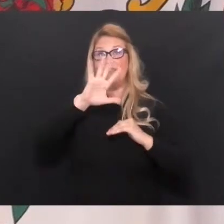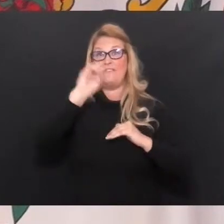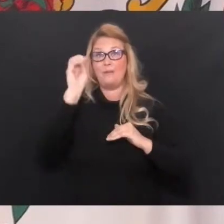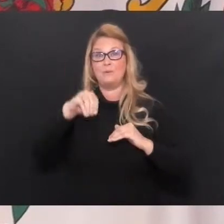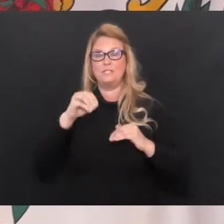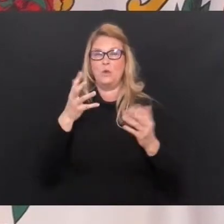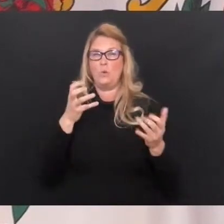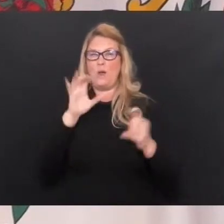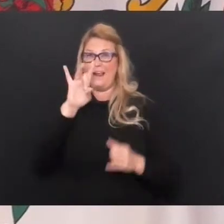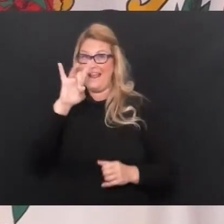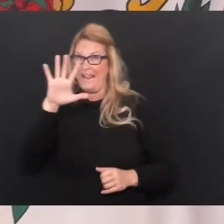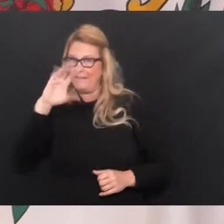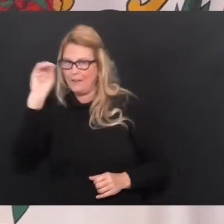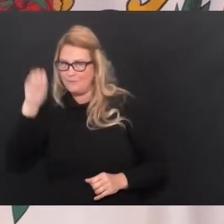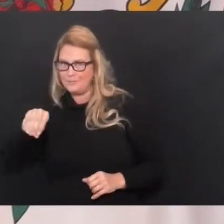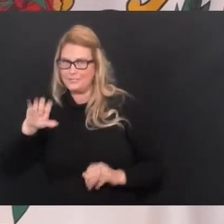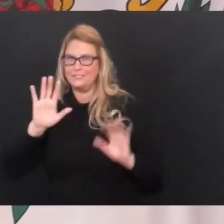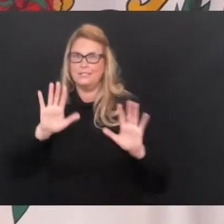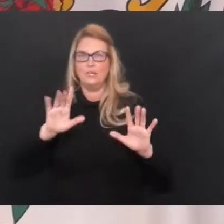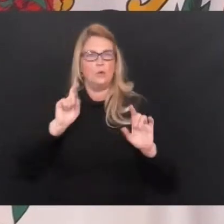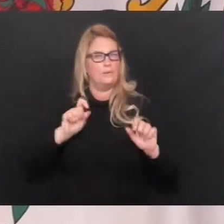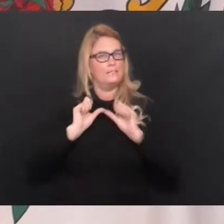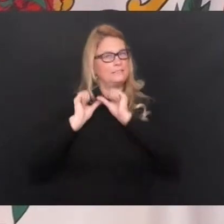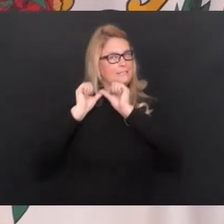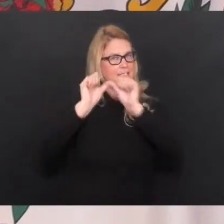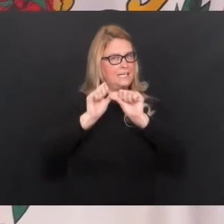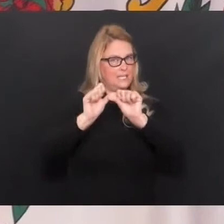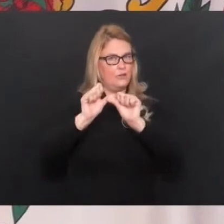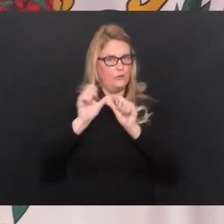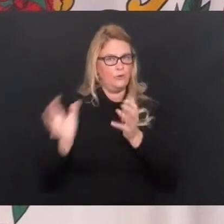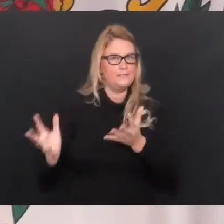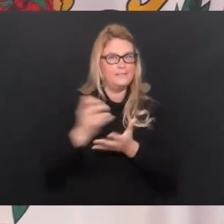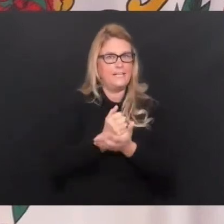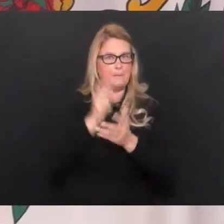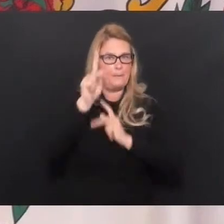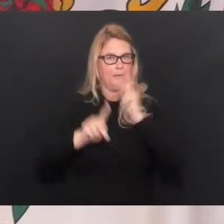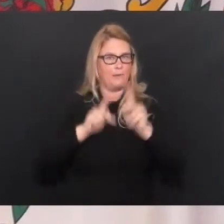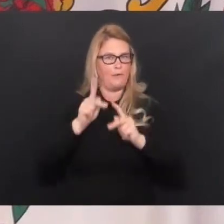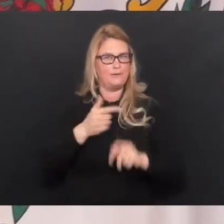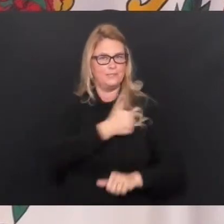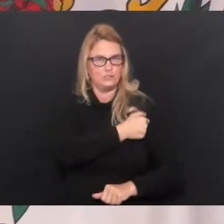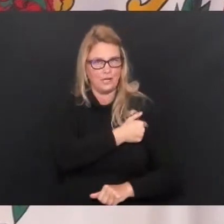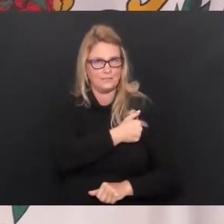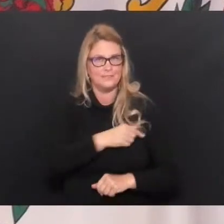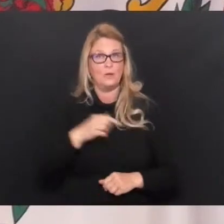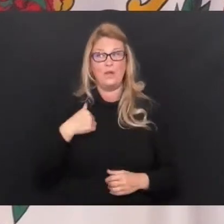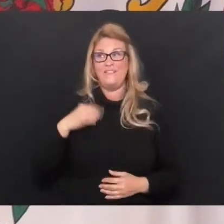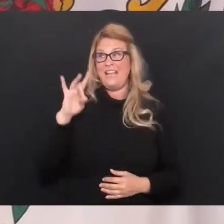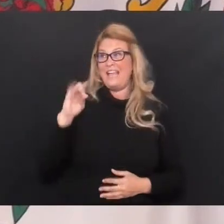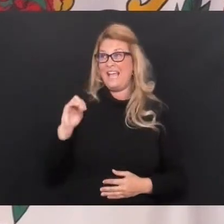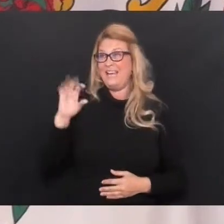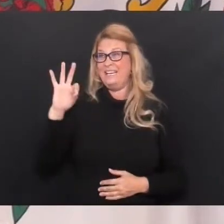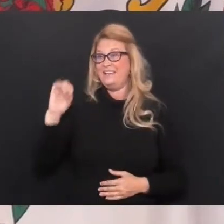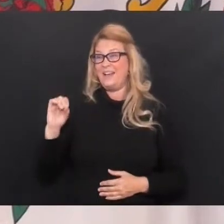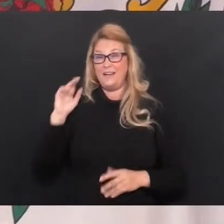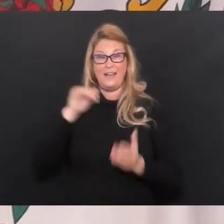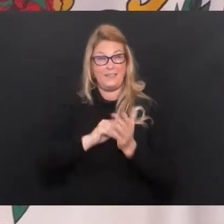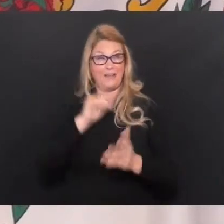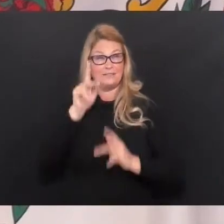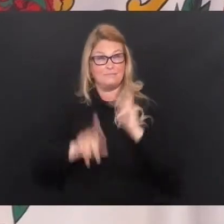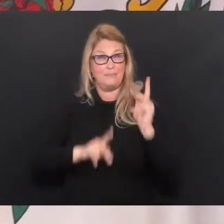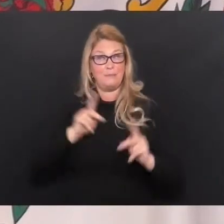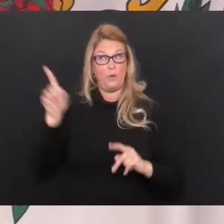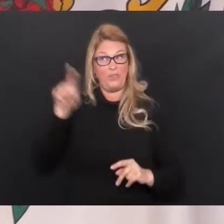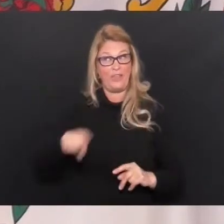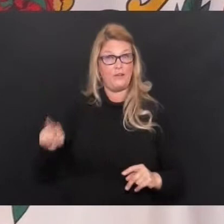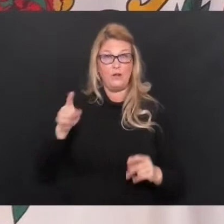get to 85%. We got to continue to push to be able to get people because we still got 80 or 90,000 people out there that don't